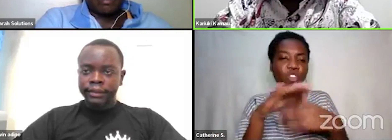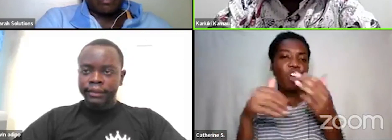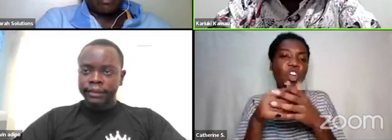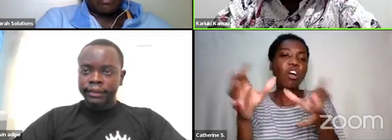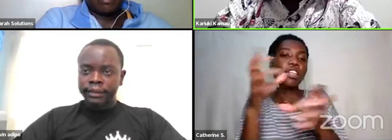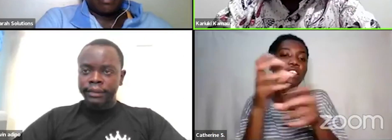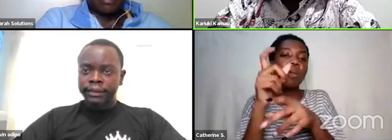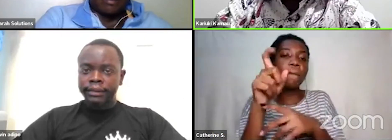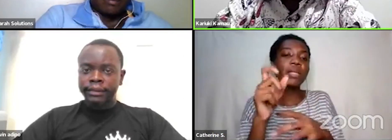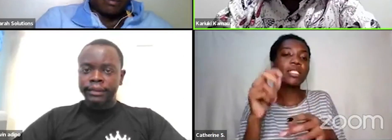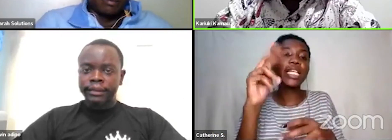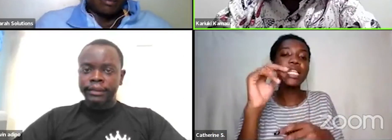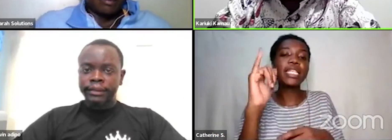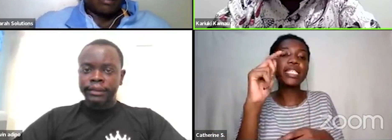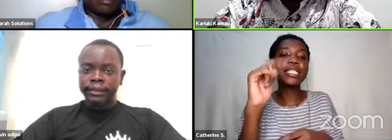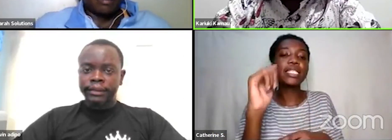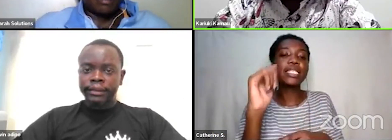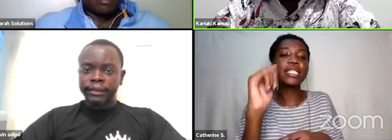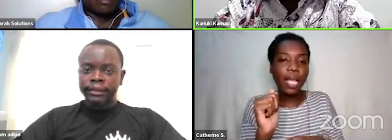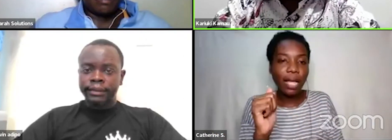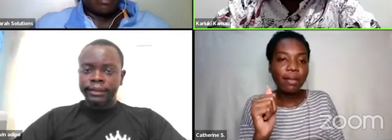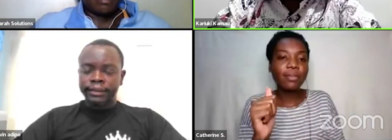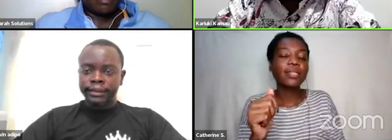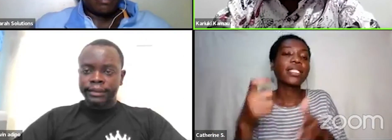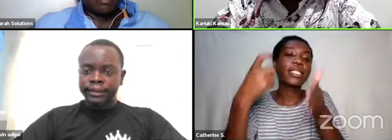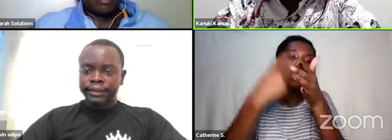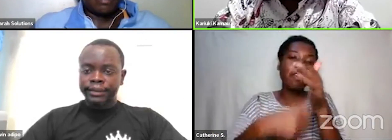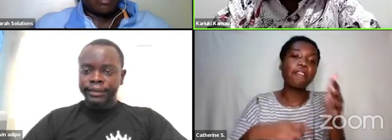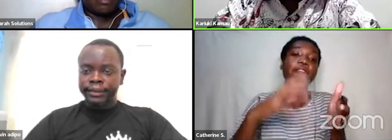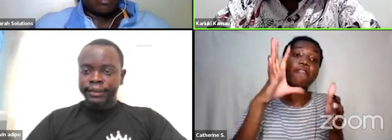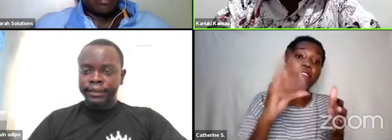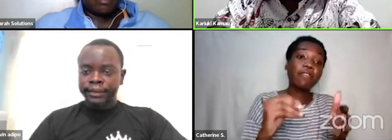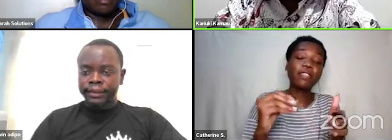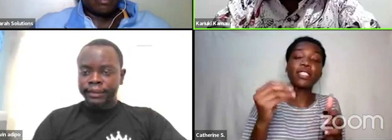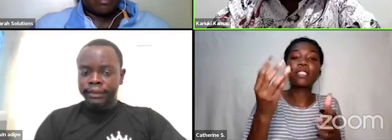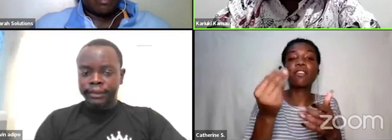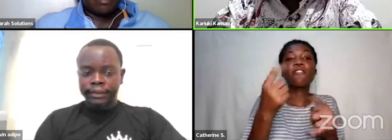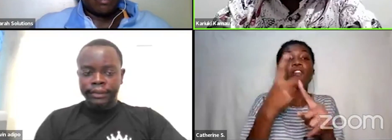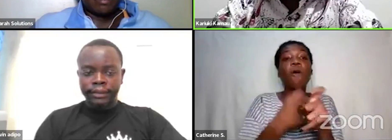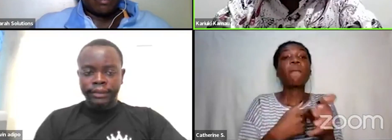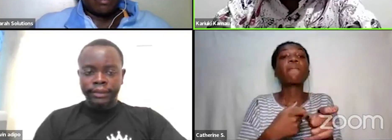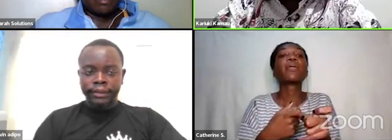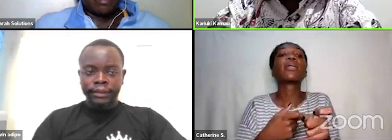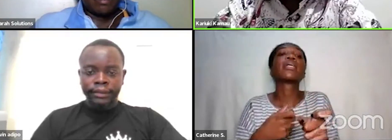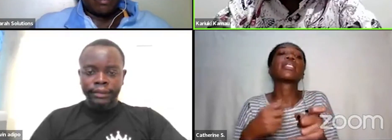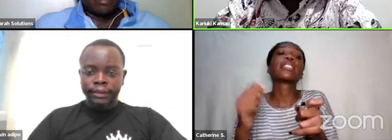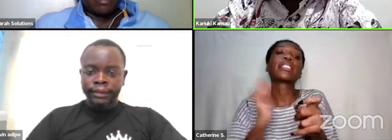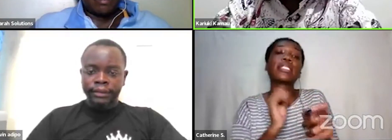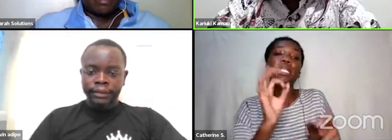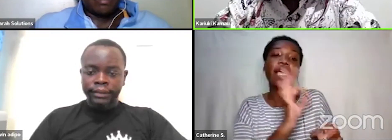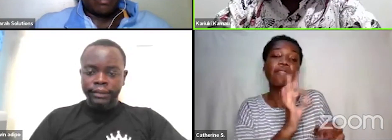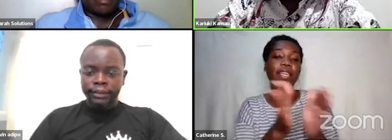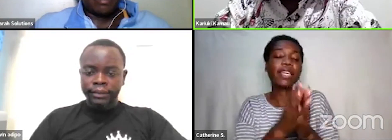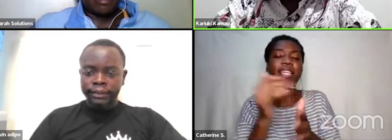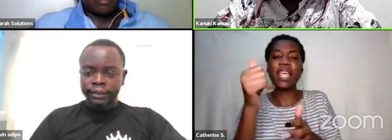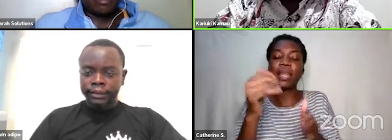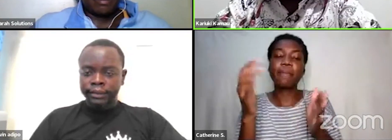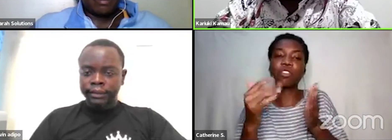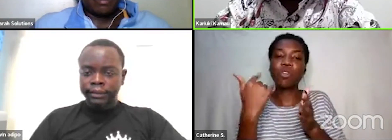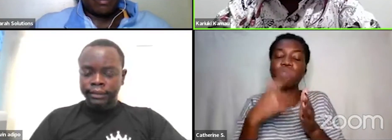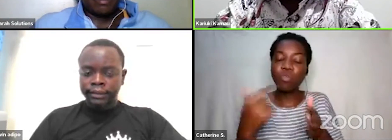be NITA, deduct that 50 shilling from the staff. So any organization which trains with egos, they're able to